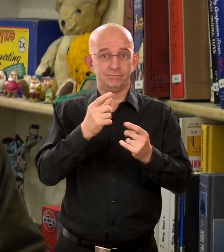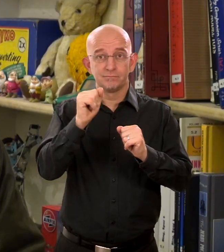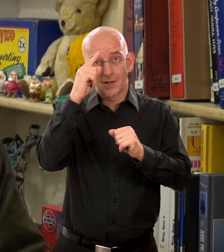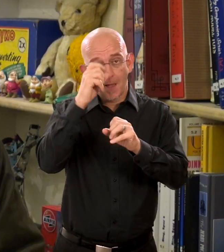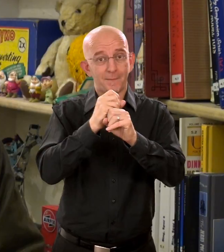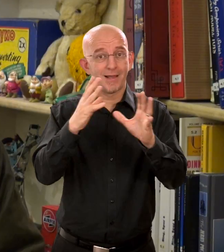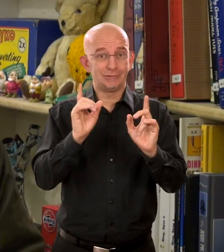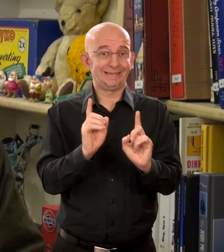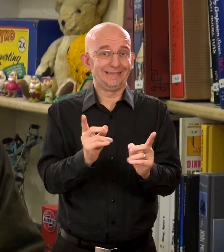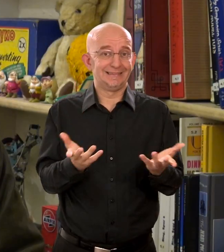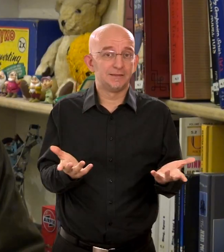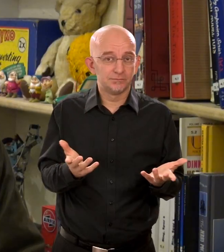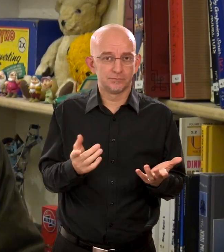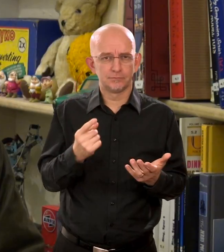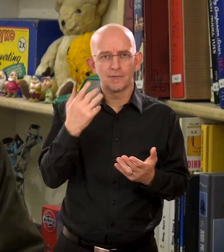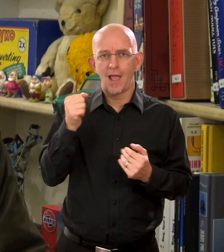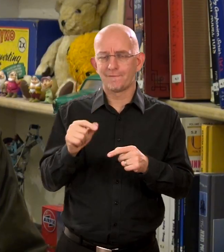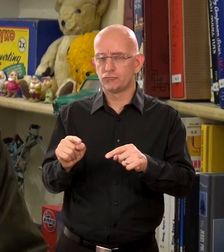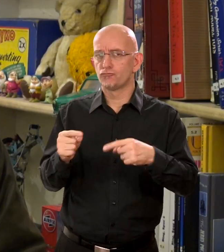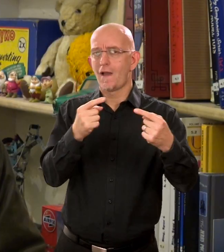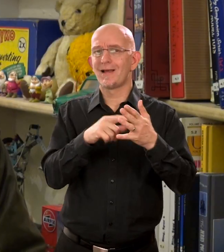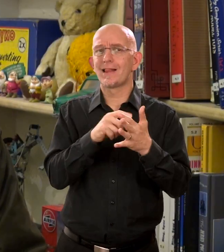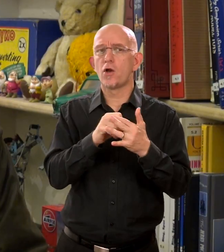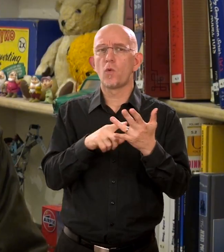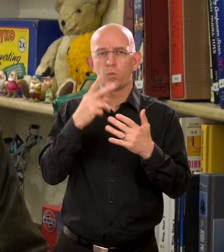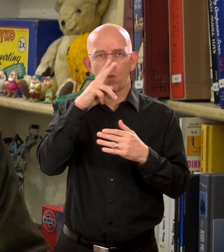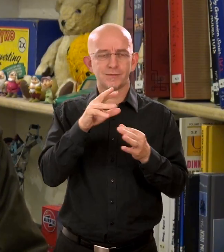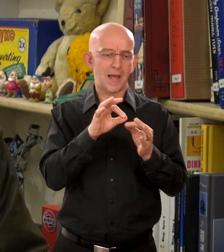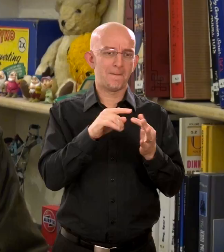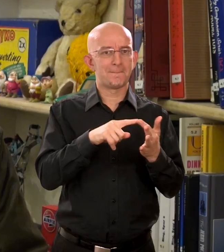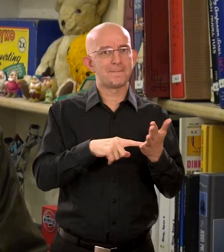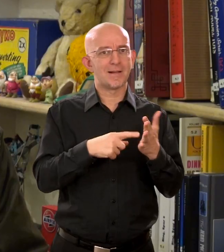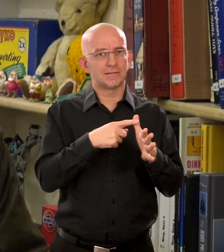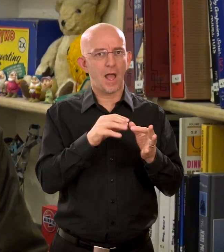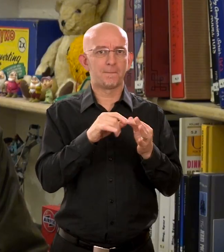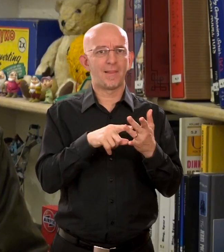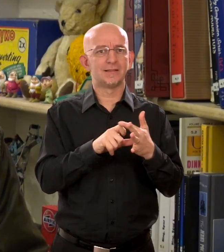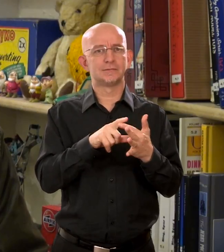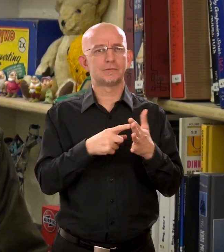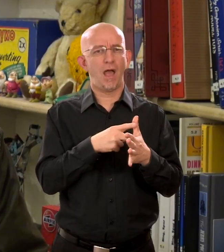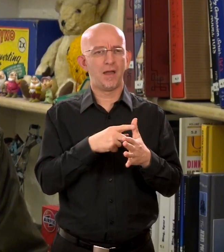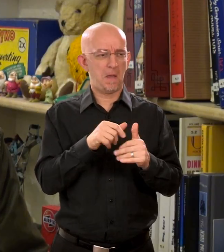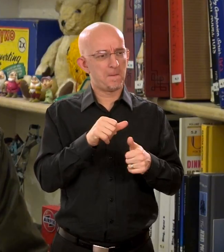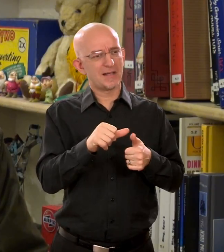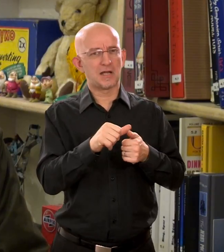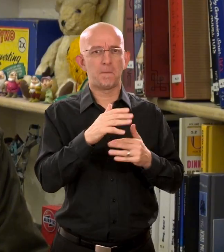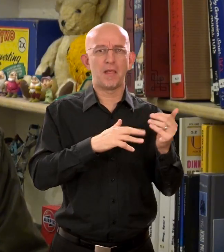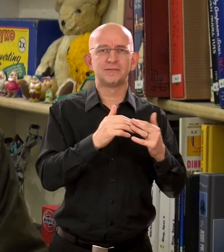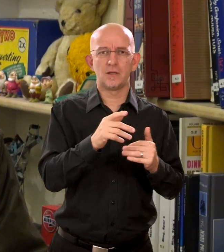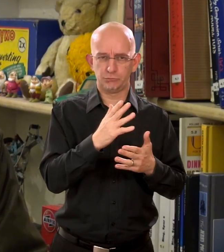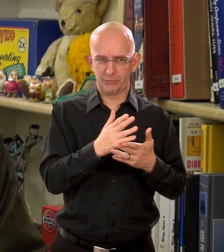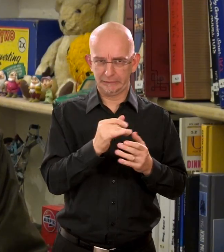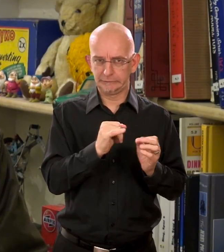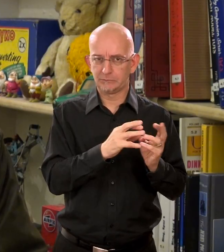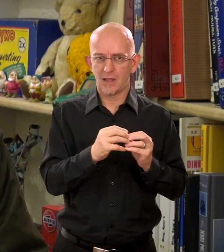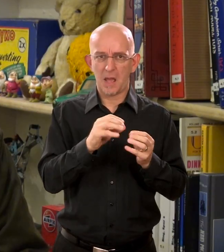called Better Builder, deliberately badly spelled, BETTA BILDA, and that's literally how